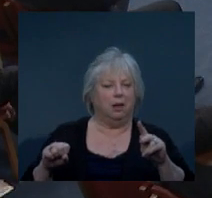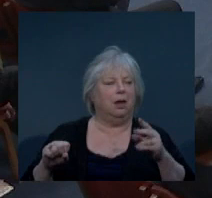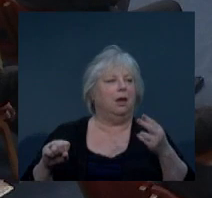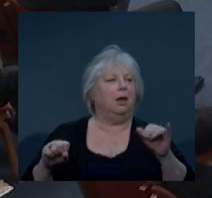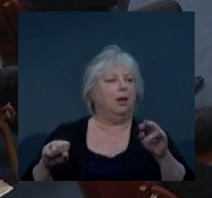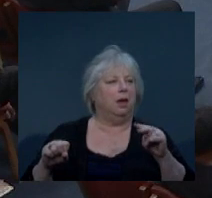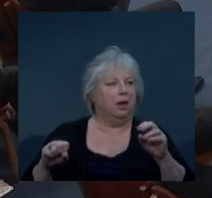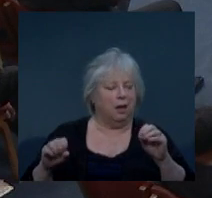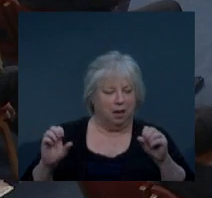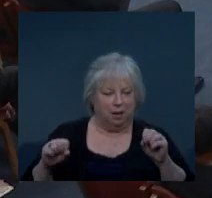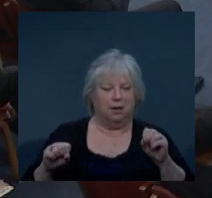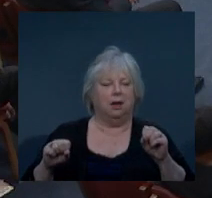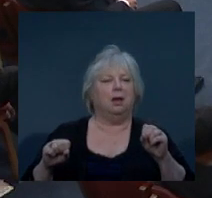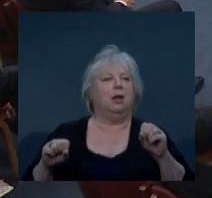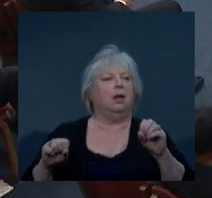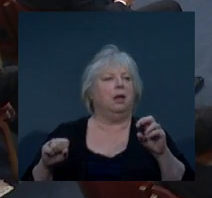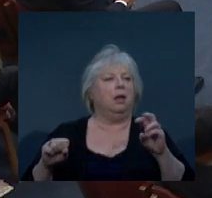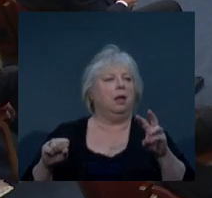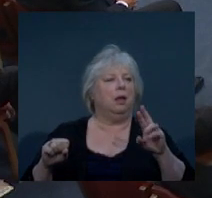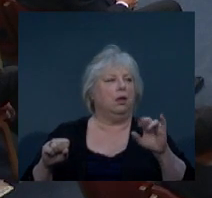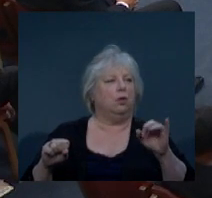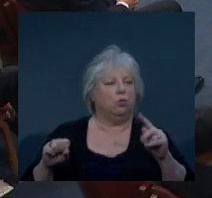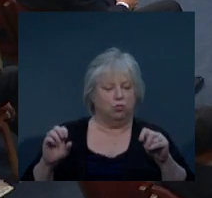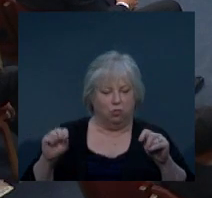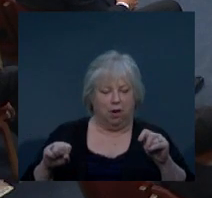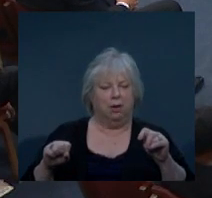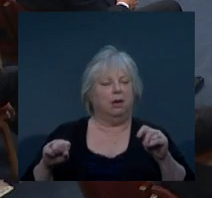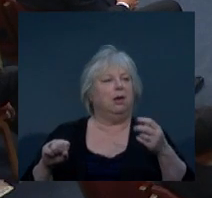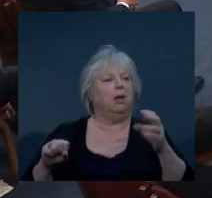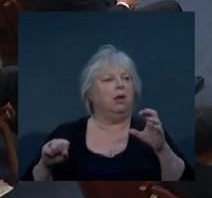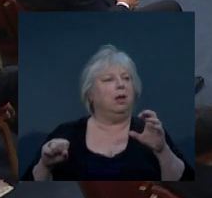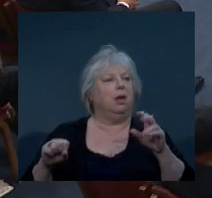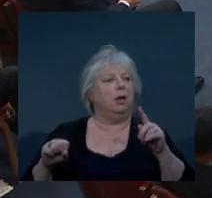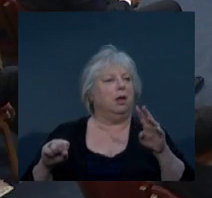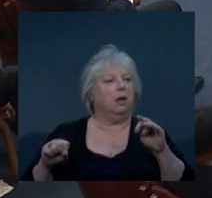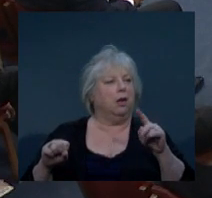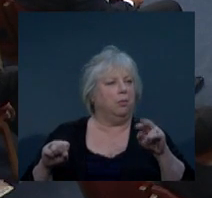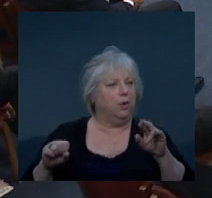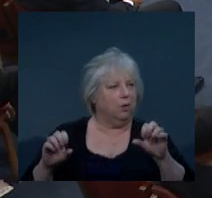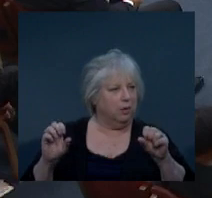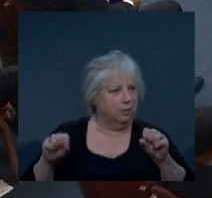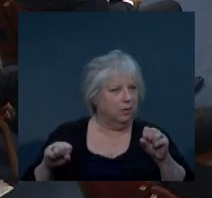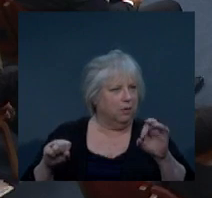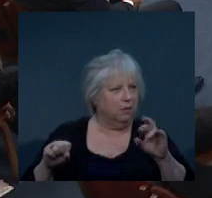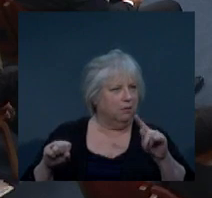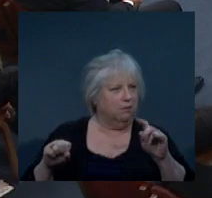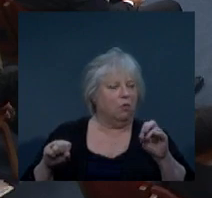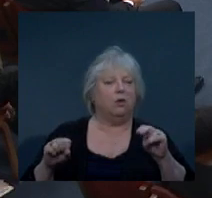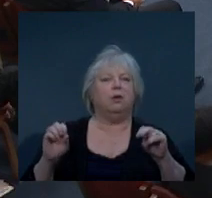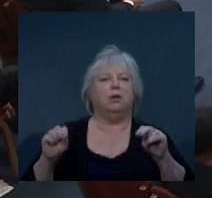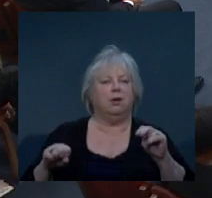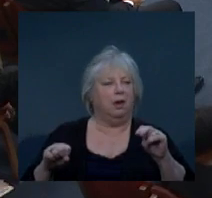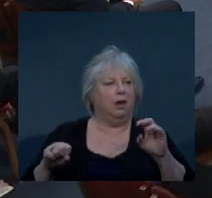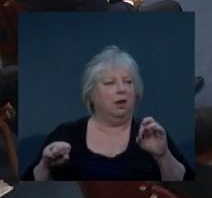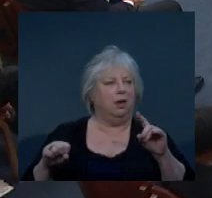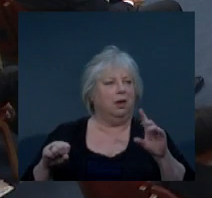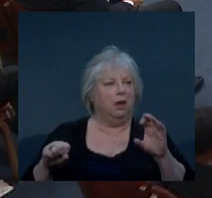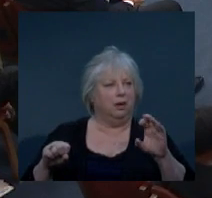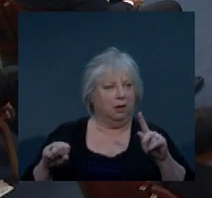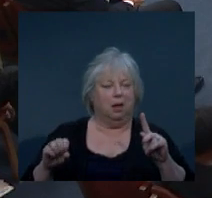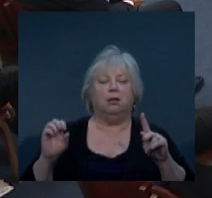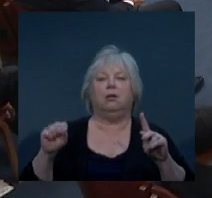Director Hines? Aye. Director Wright? Aye. Director Campuris? Director Fortson? Director